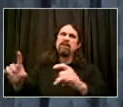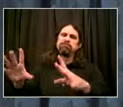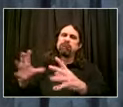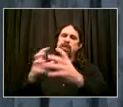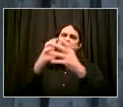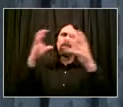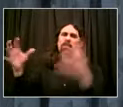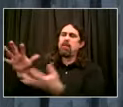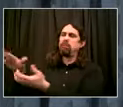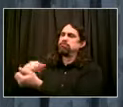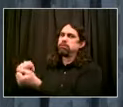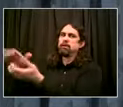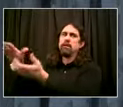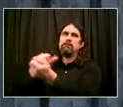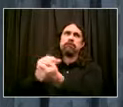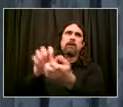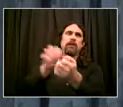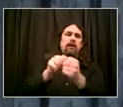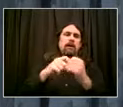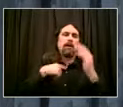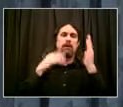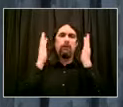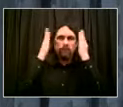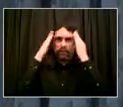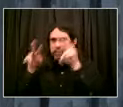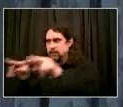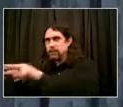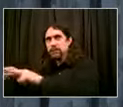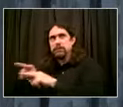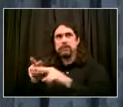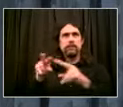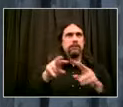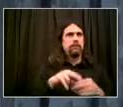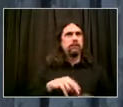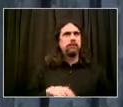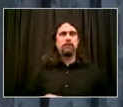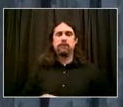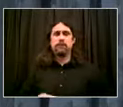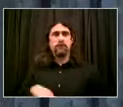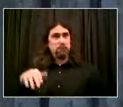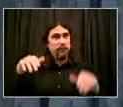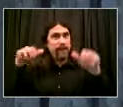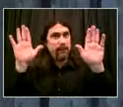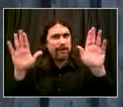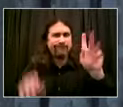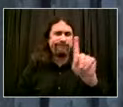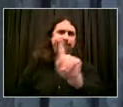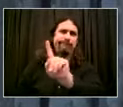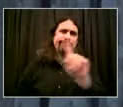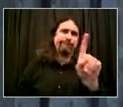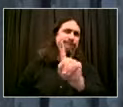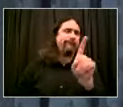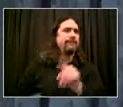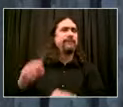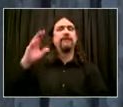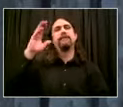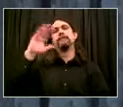Yorkers never gave up. We rebuilt, and we did it the right way. I made a point of rebuilding with women